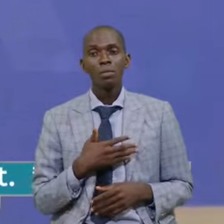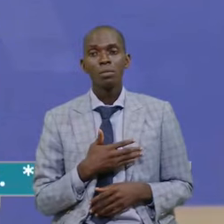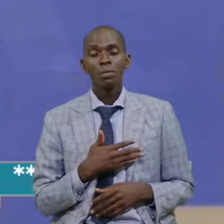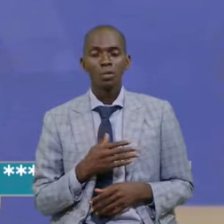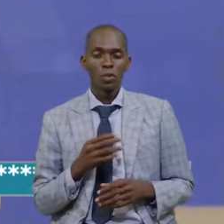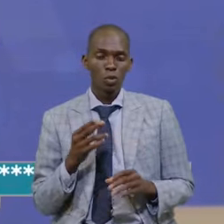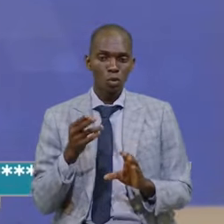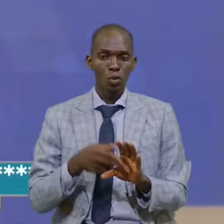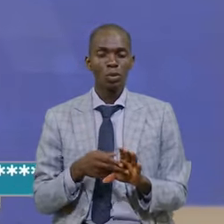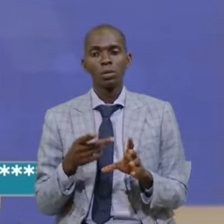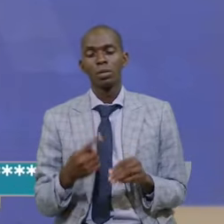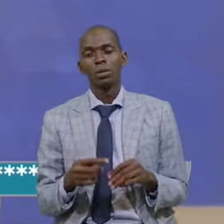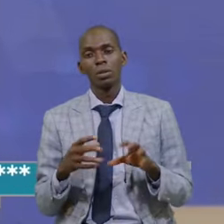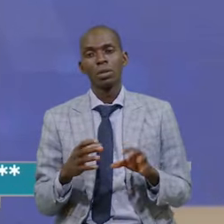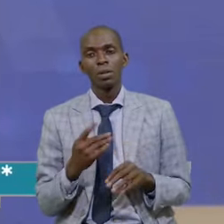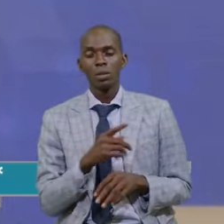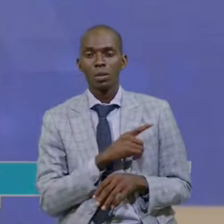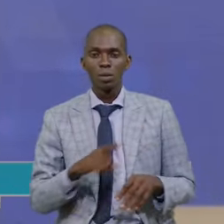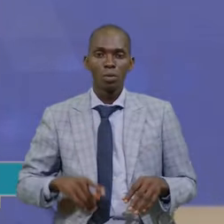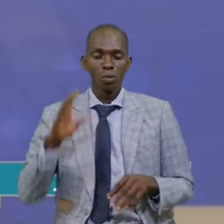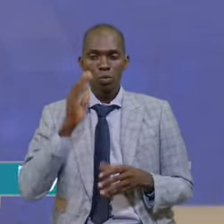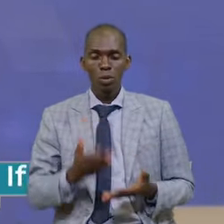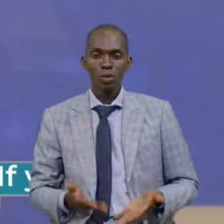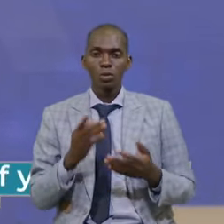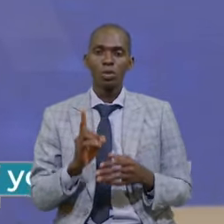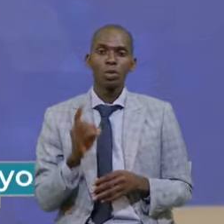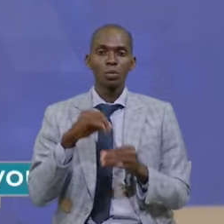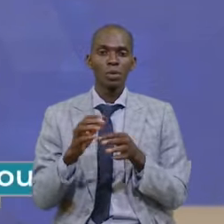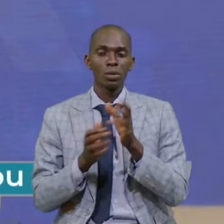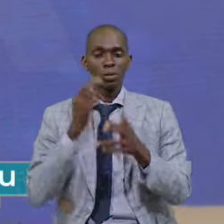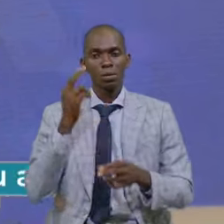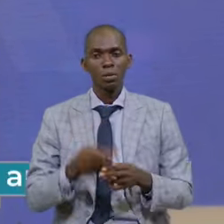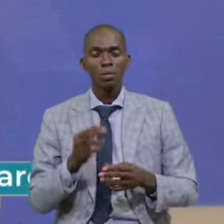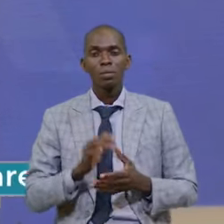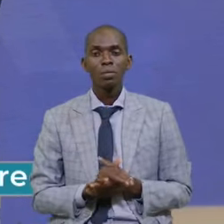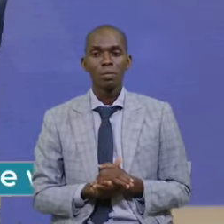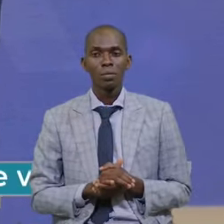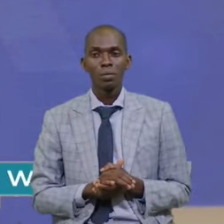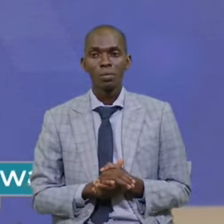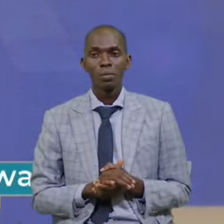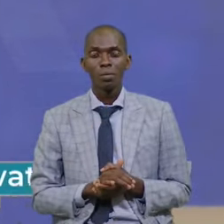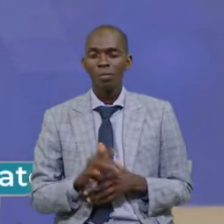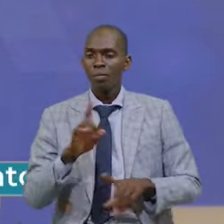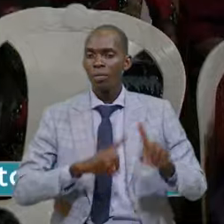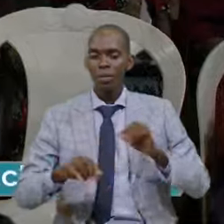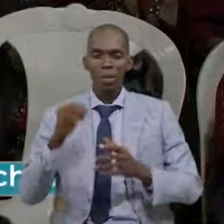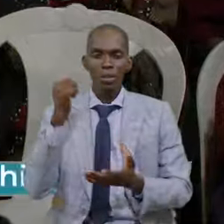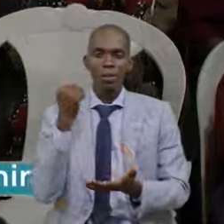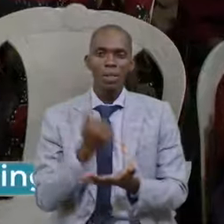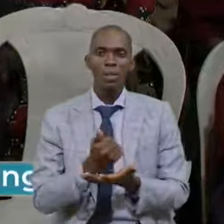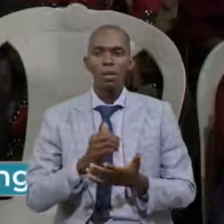class, and the Lord will lift you up in Jesus' name. I didn't hear amen from you.